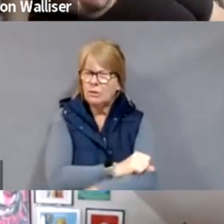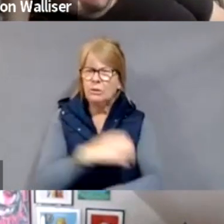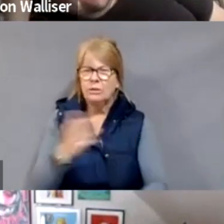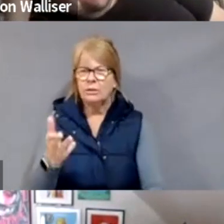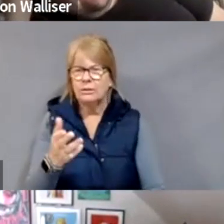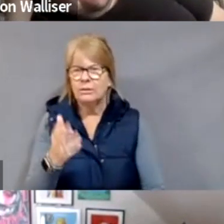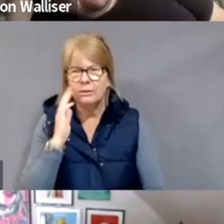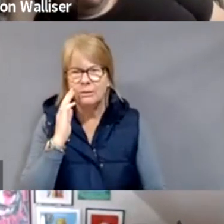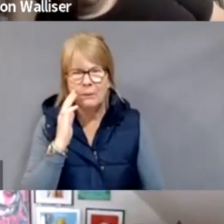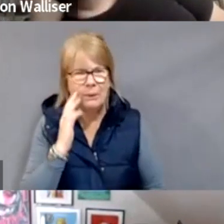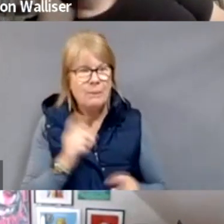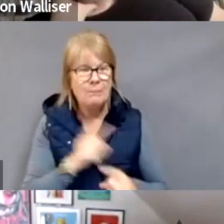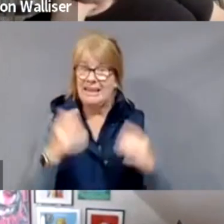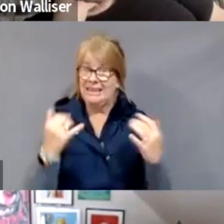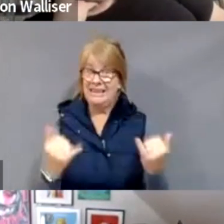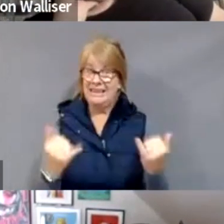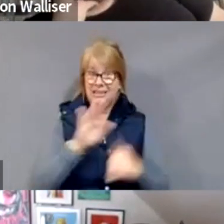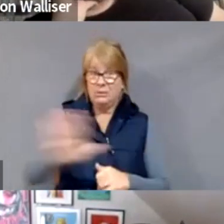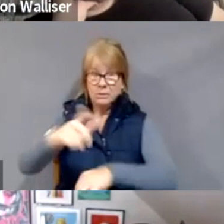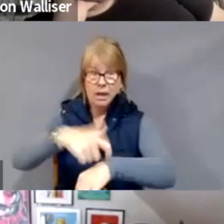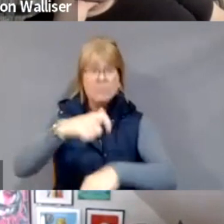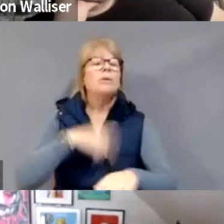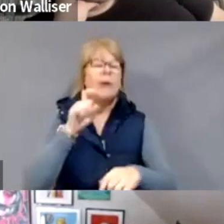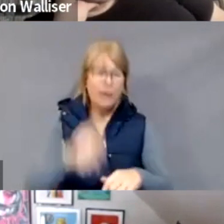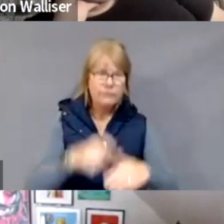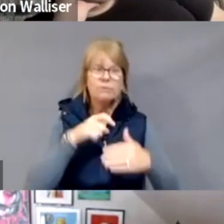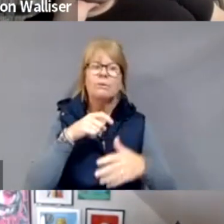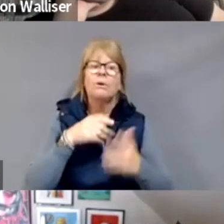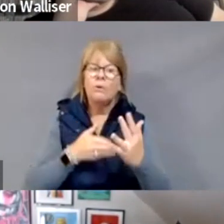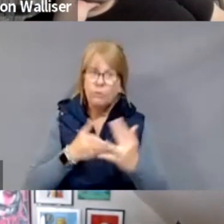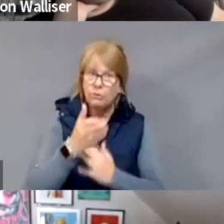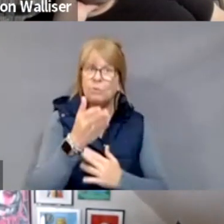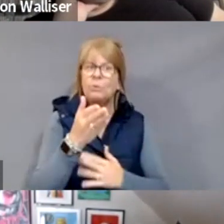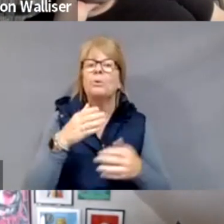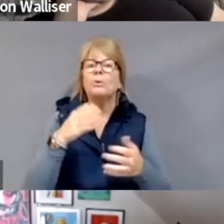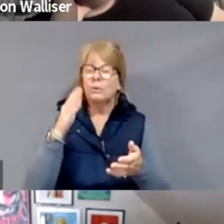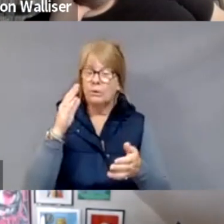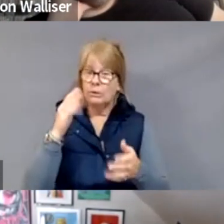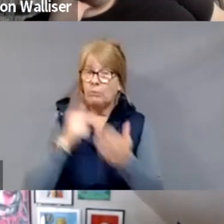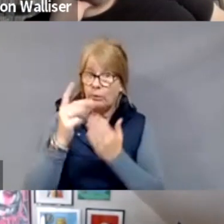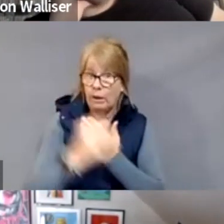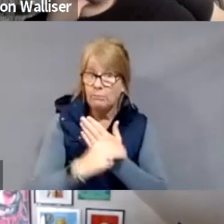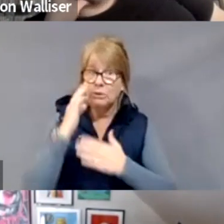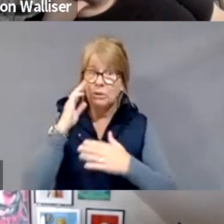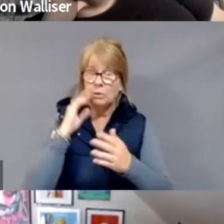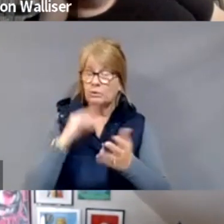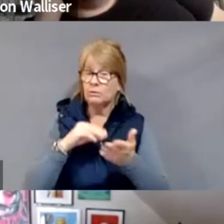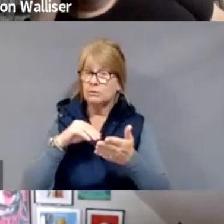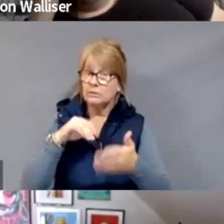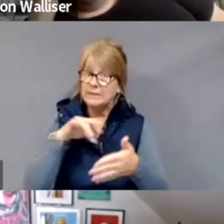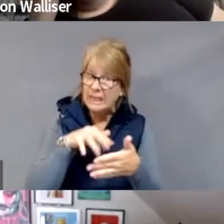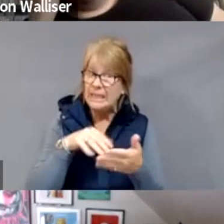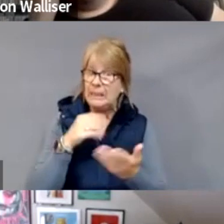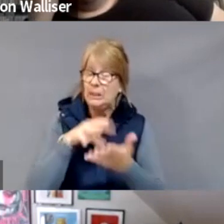well, amateurly. you do have to go through the apprentice program in order to work at a house like